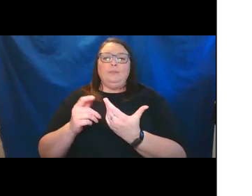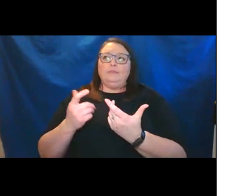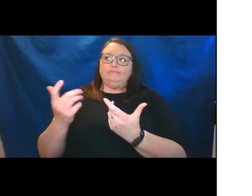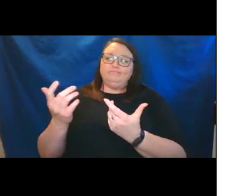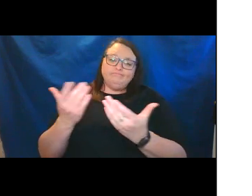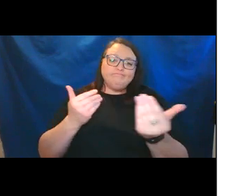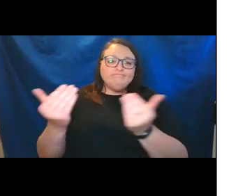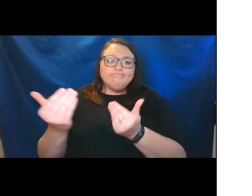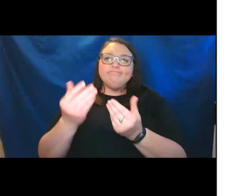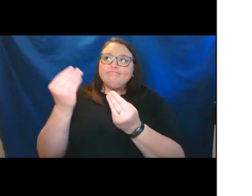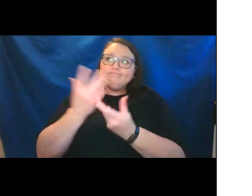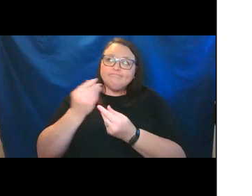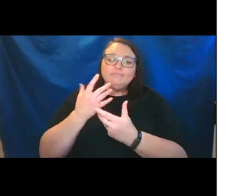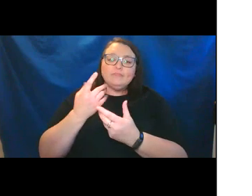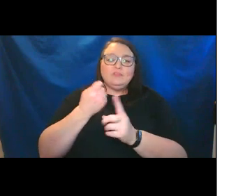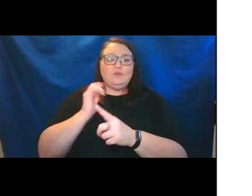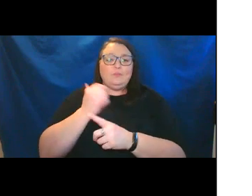partners to then